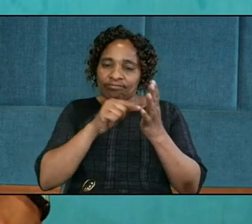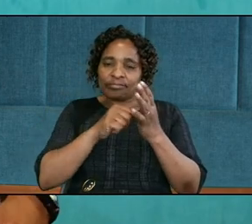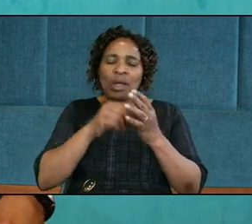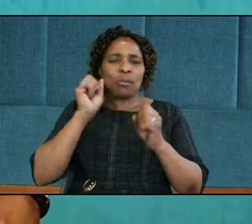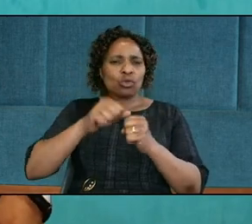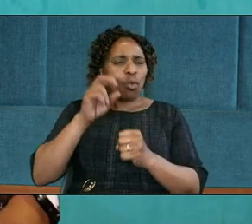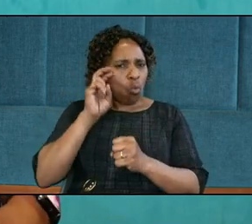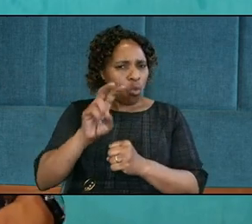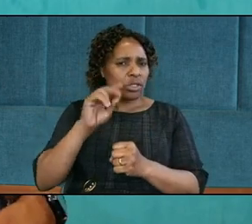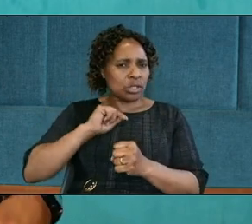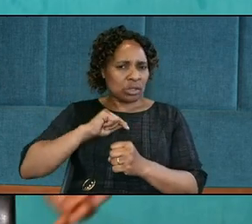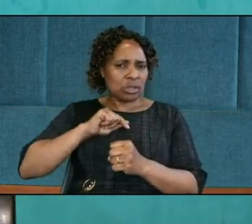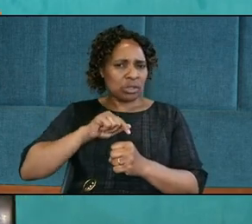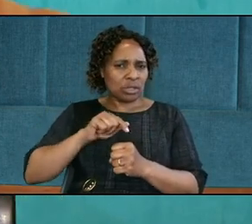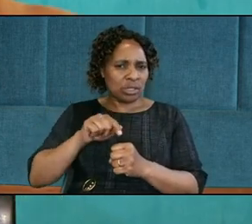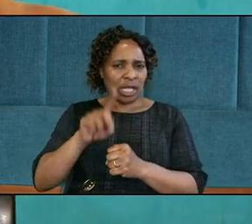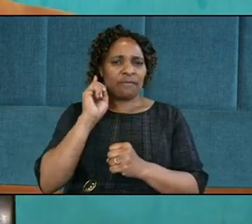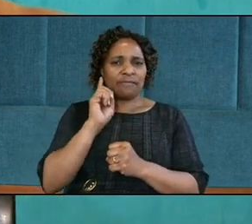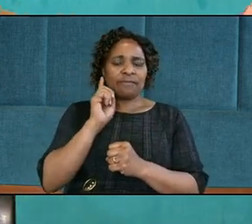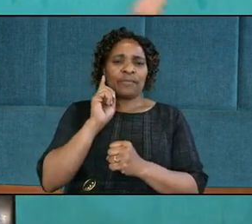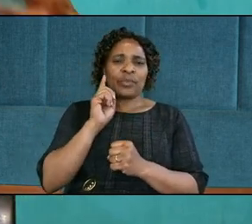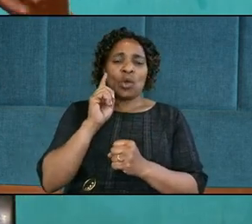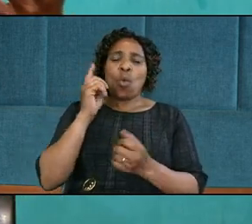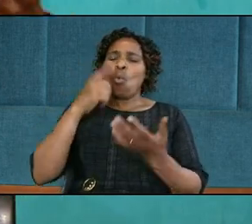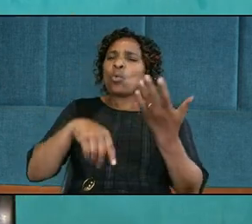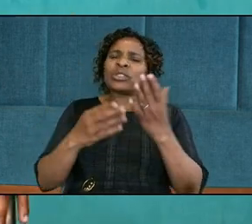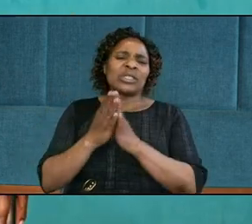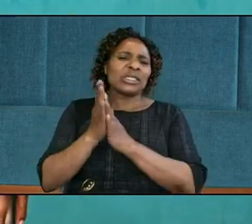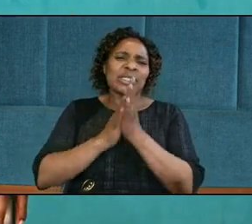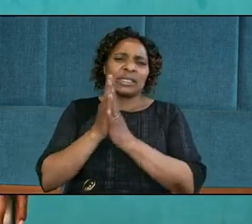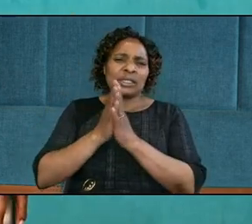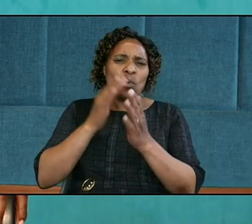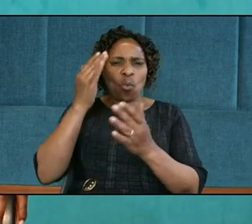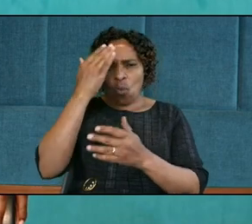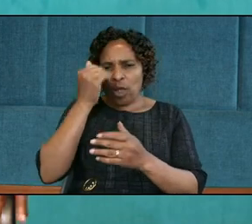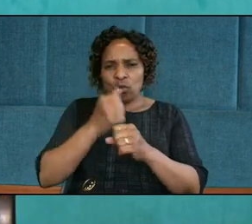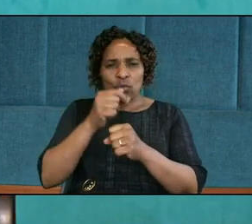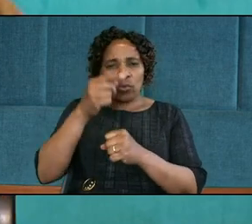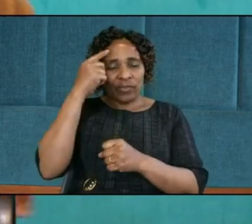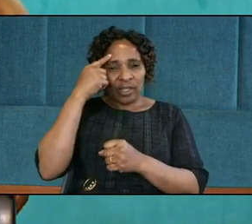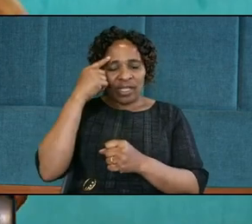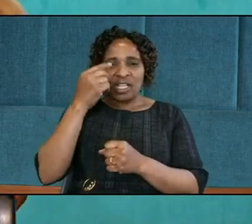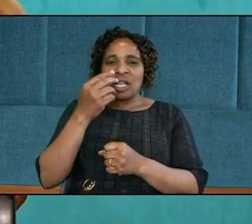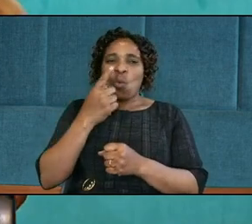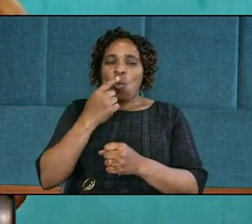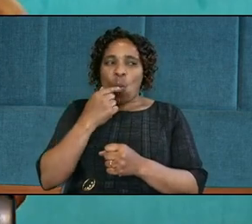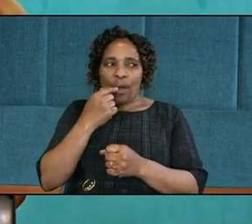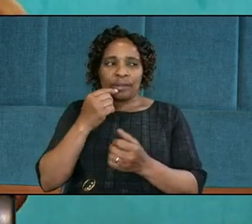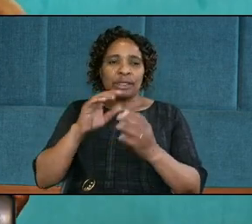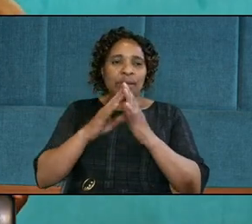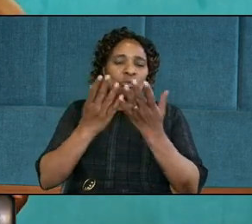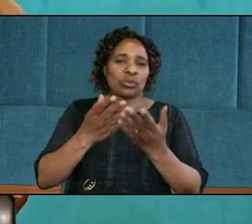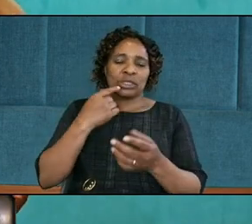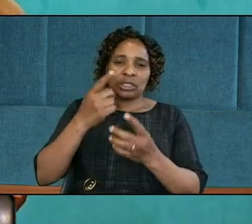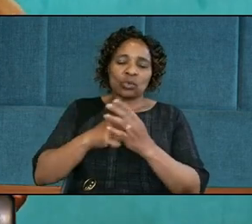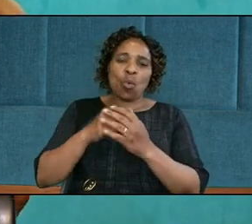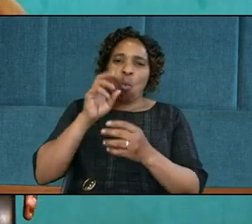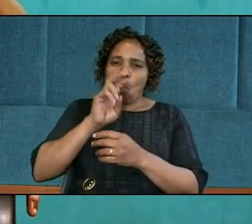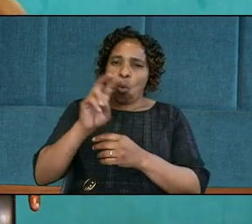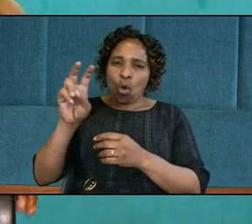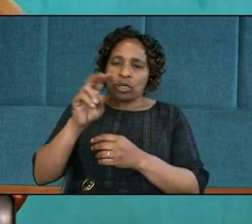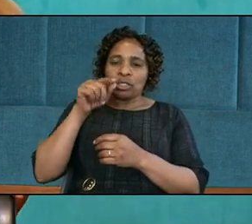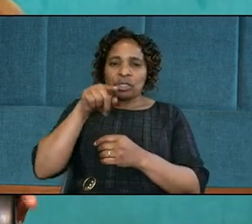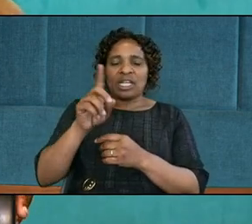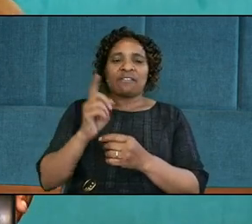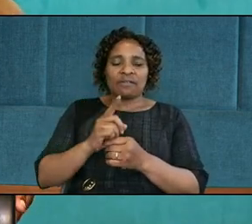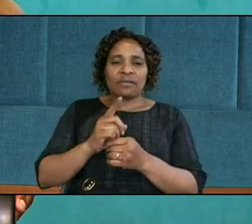watch ourselves. What insights do you get? Why do you think that Ellen G. White is saying, or the book is saying, that we need to watch ourselves